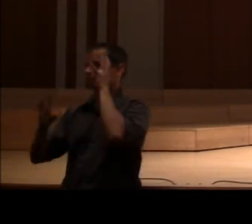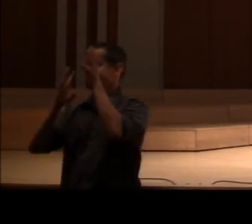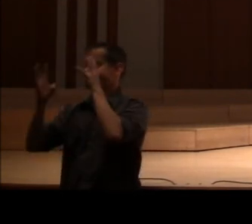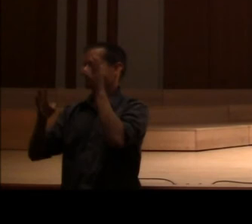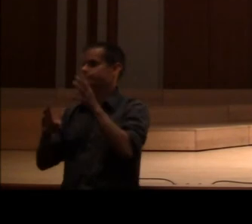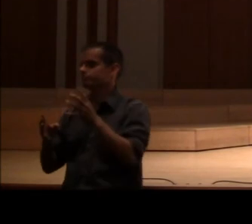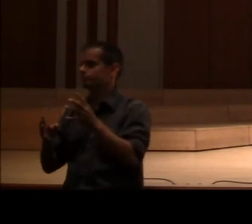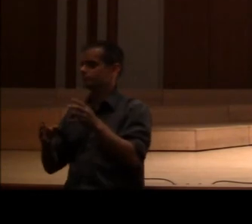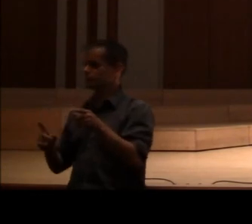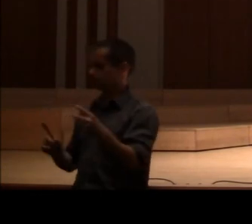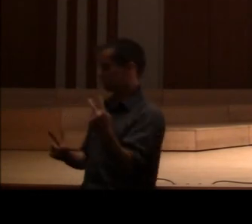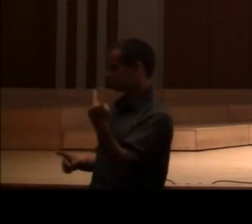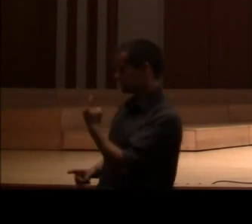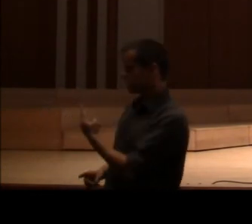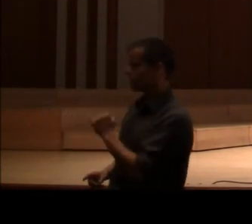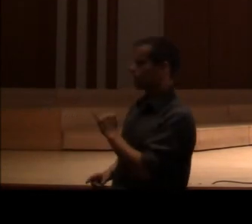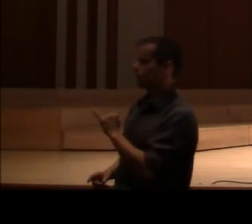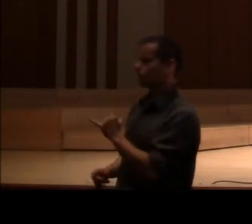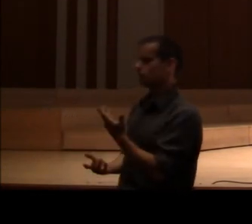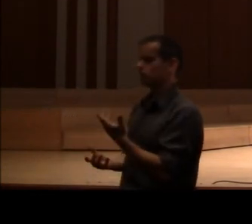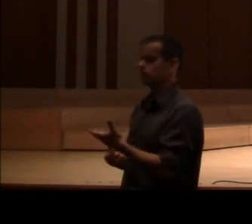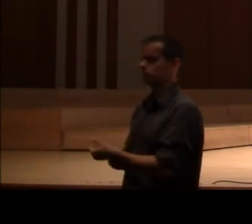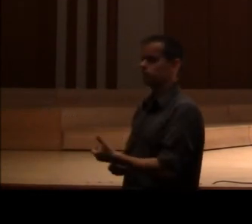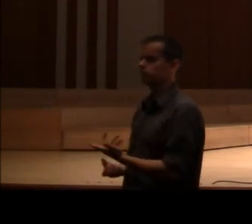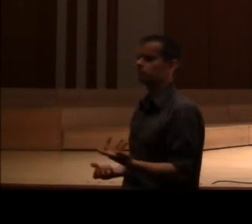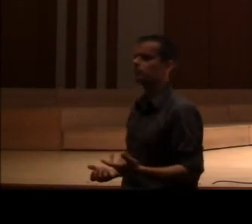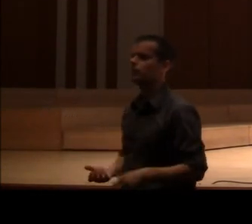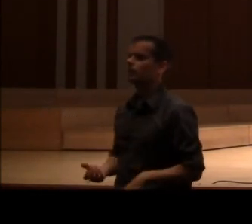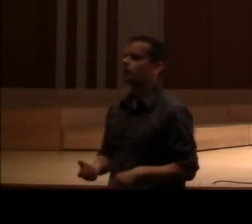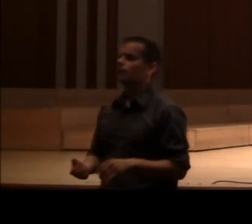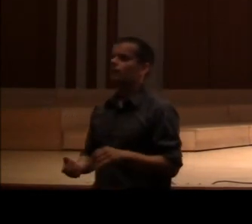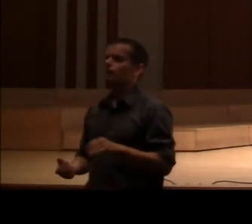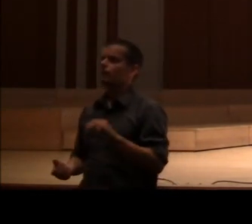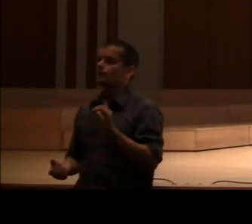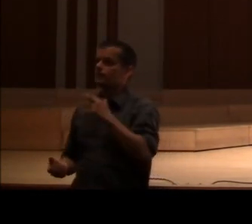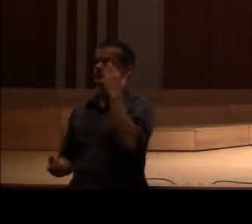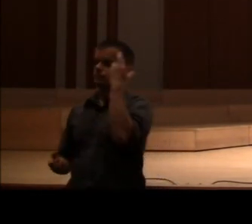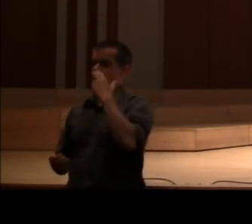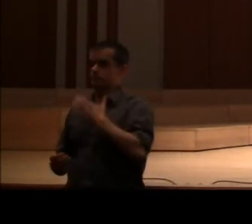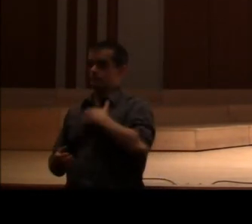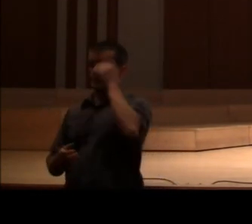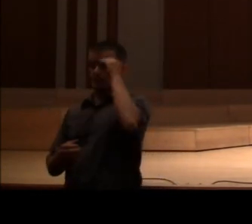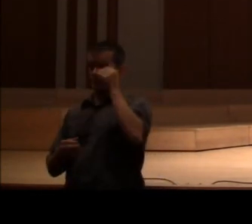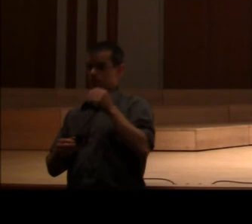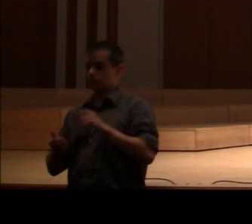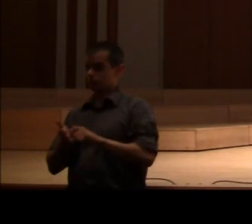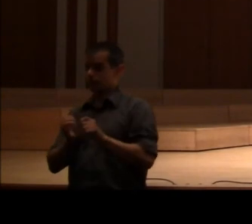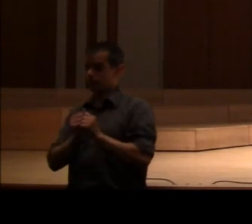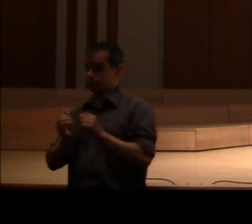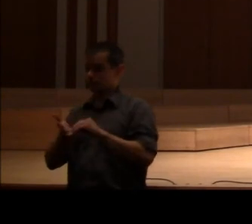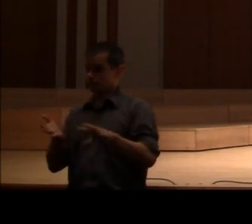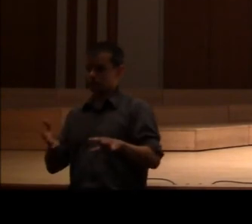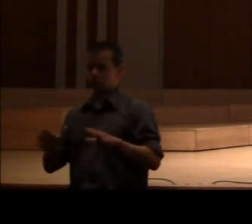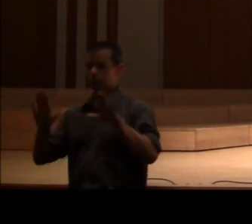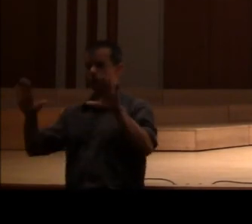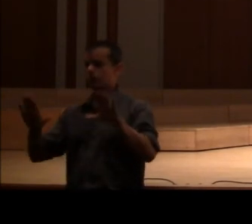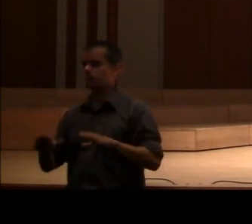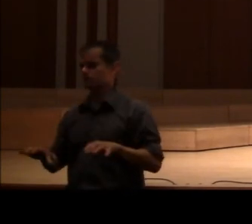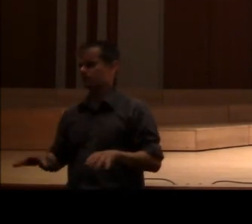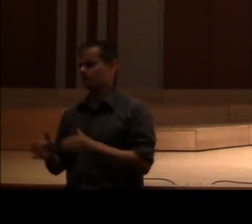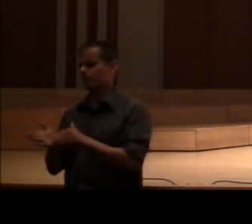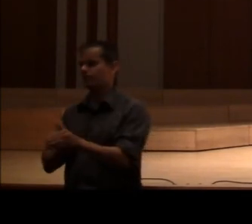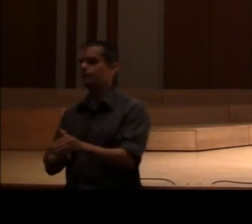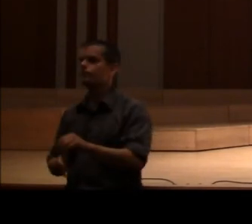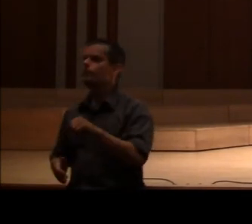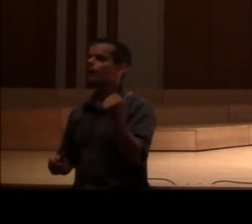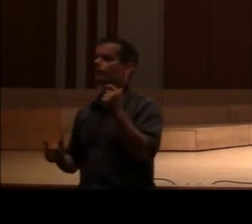ourselves. So that's my opinion of why writing collaborative with students is so awesome, and I love doing it all the time. Now, another thing that